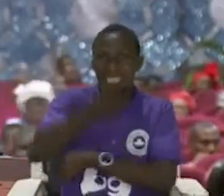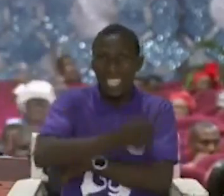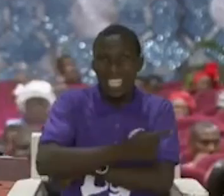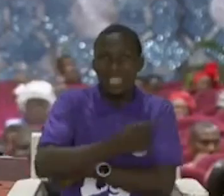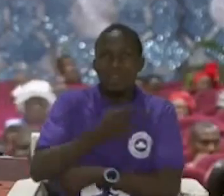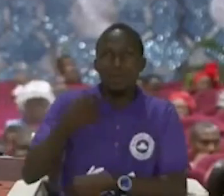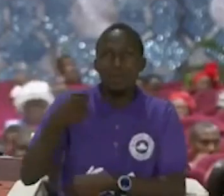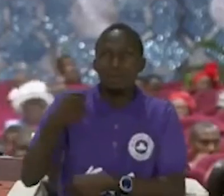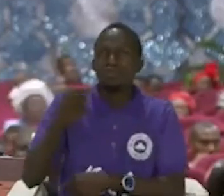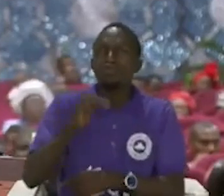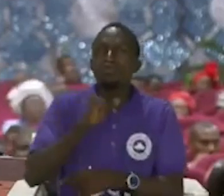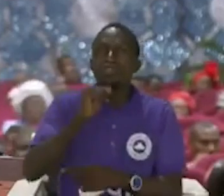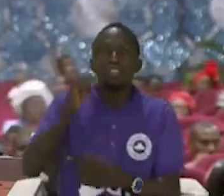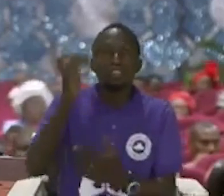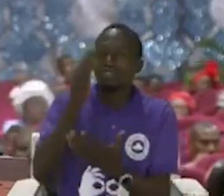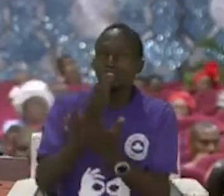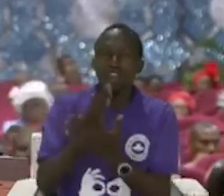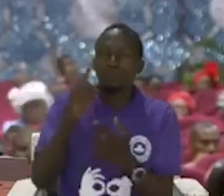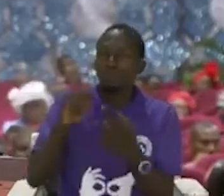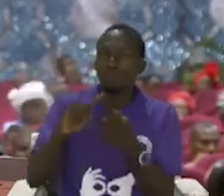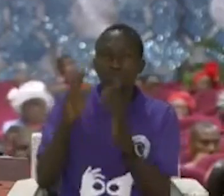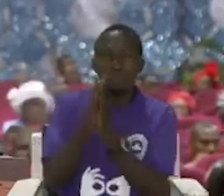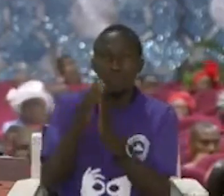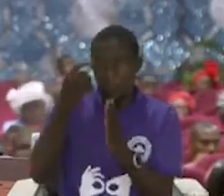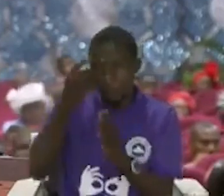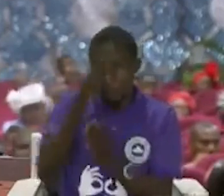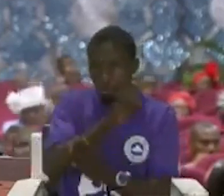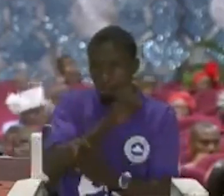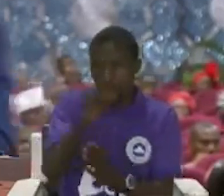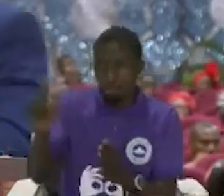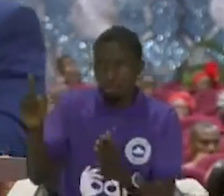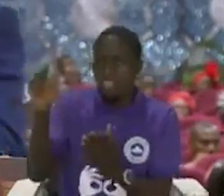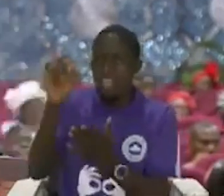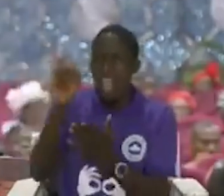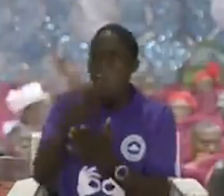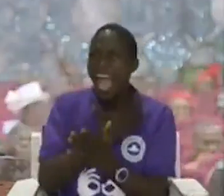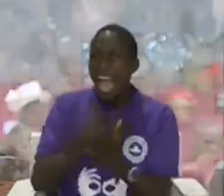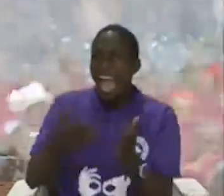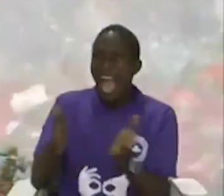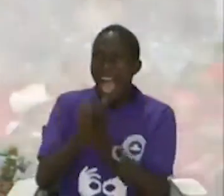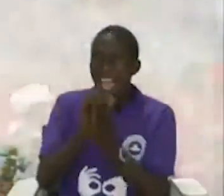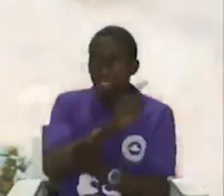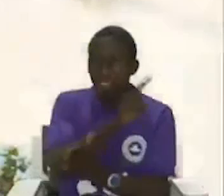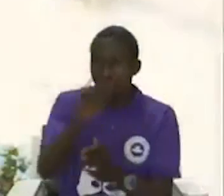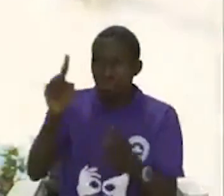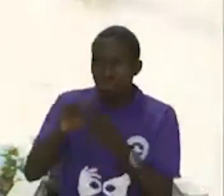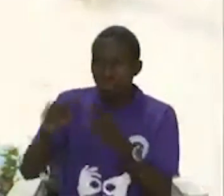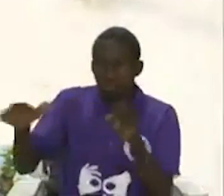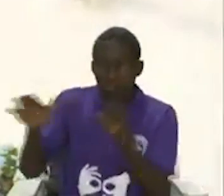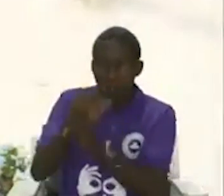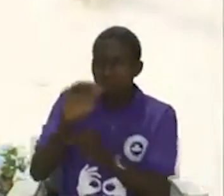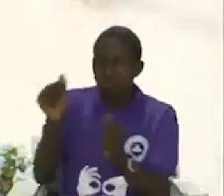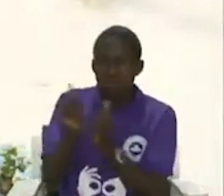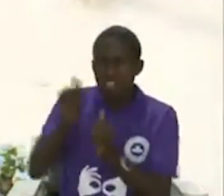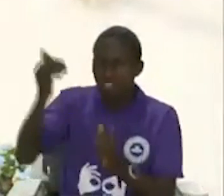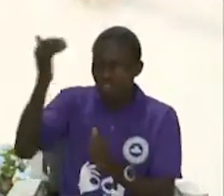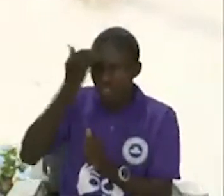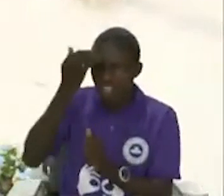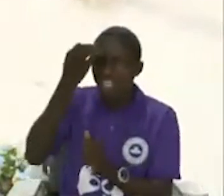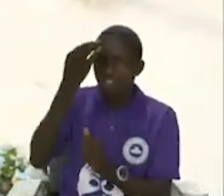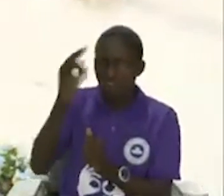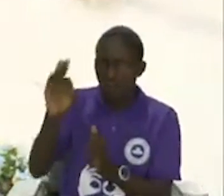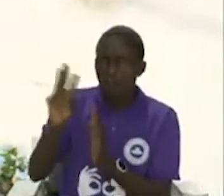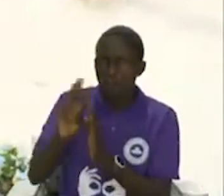not cease to pray for you and ask you that you may be filled with the knowledge of his will in all wisdom